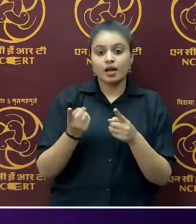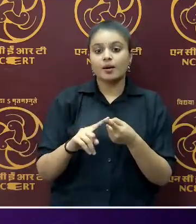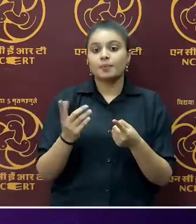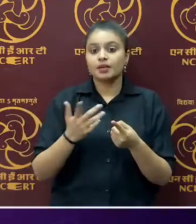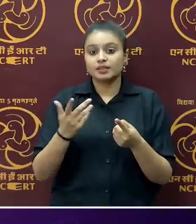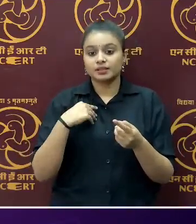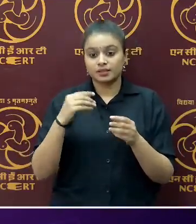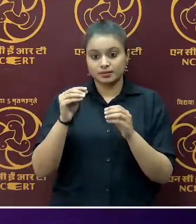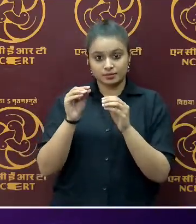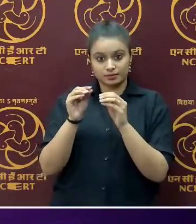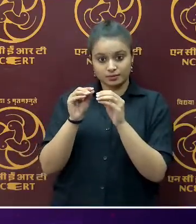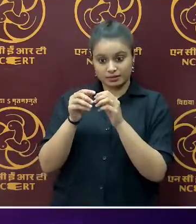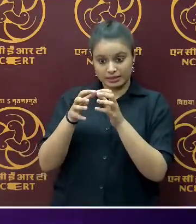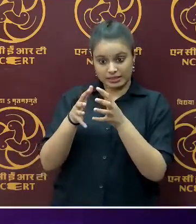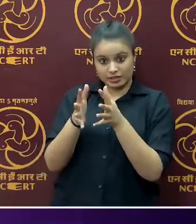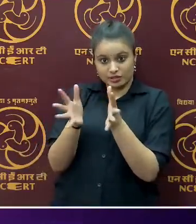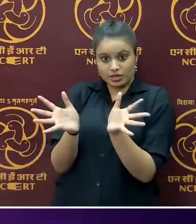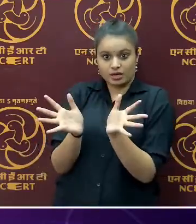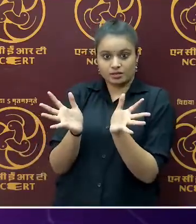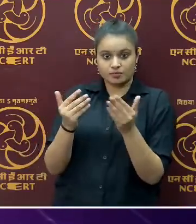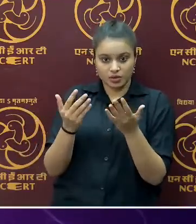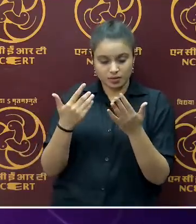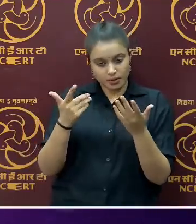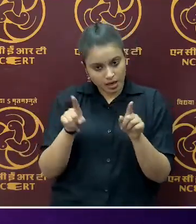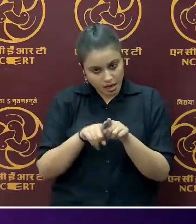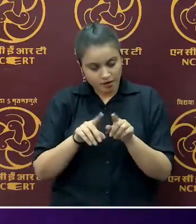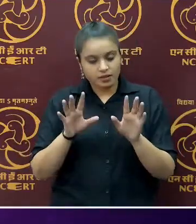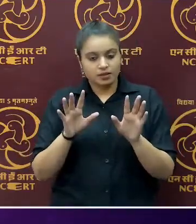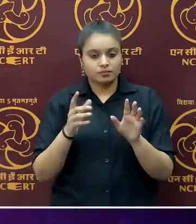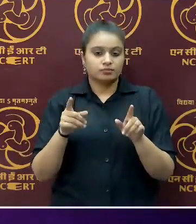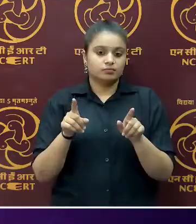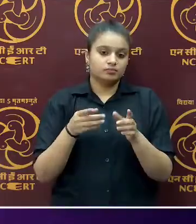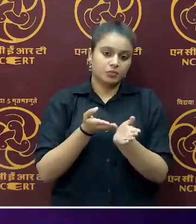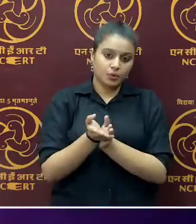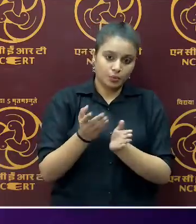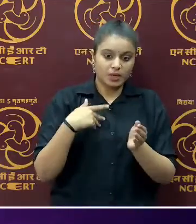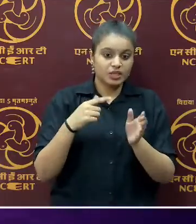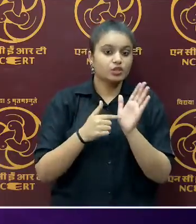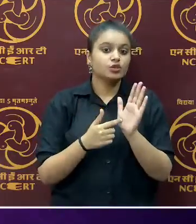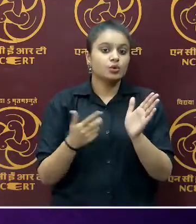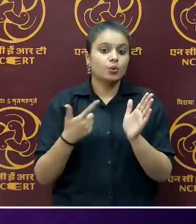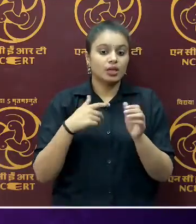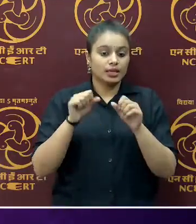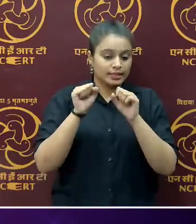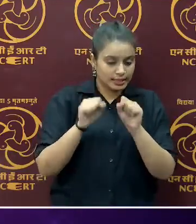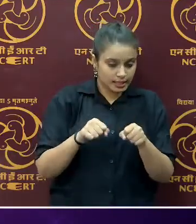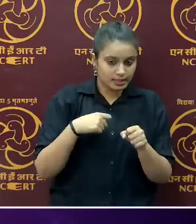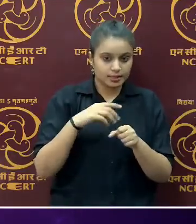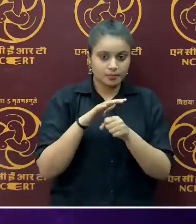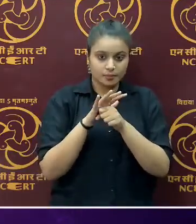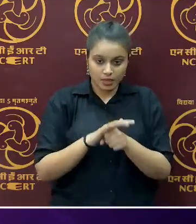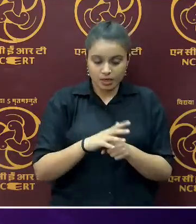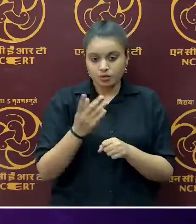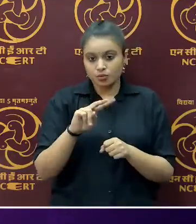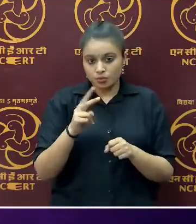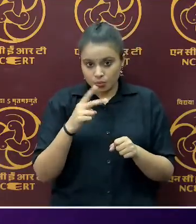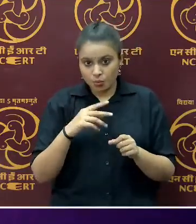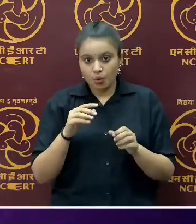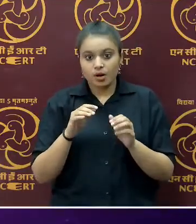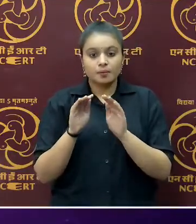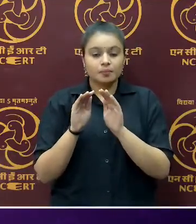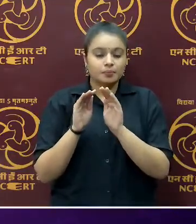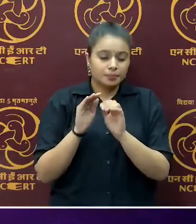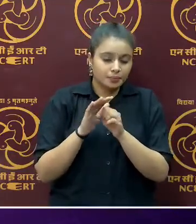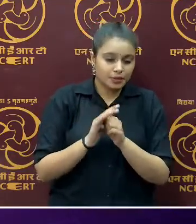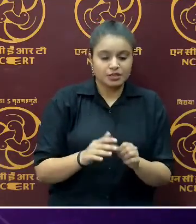The membrane gets stretched. Okay. So that also shows that yes, they are exerting a